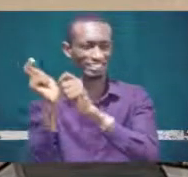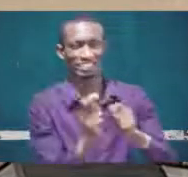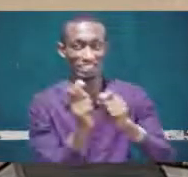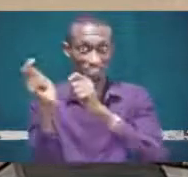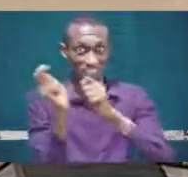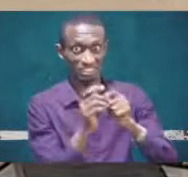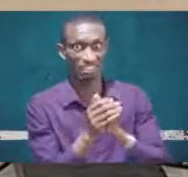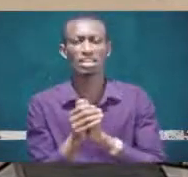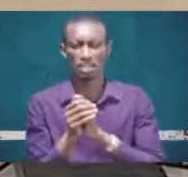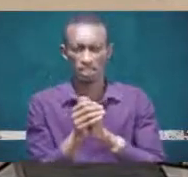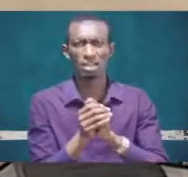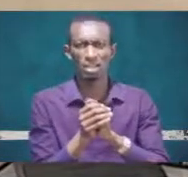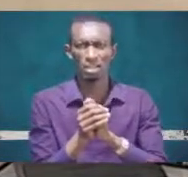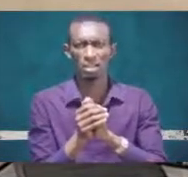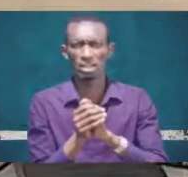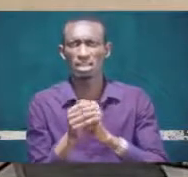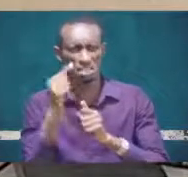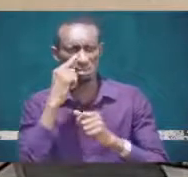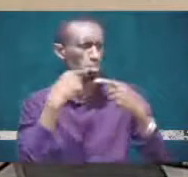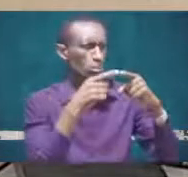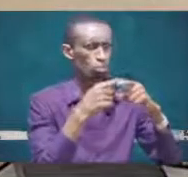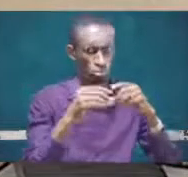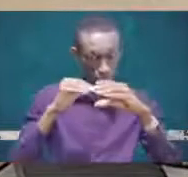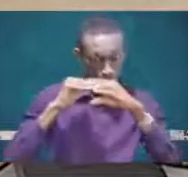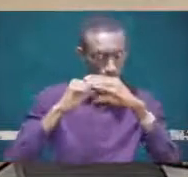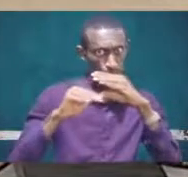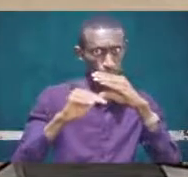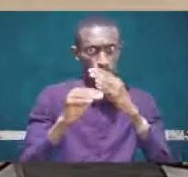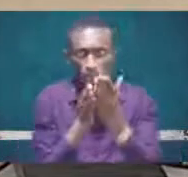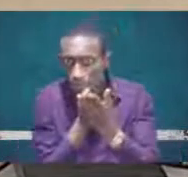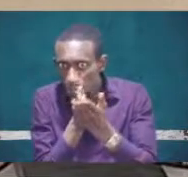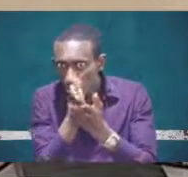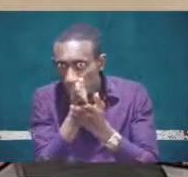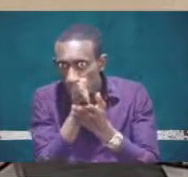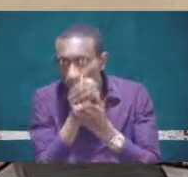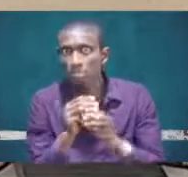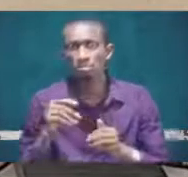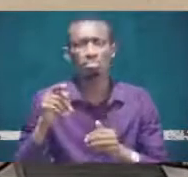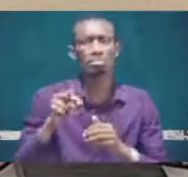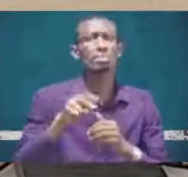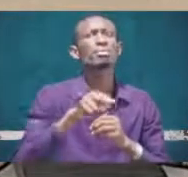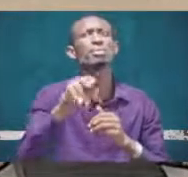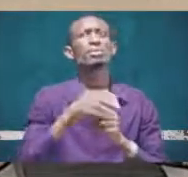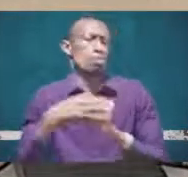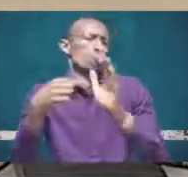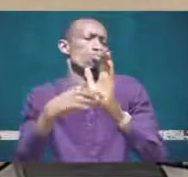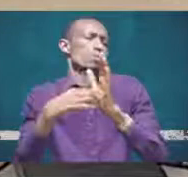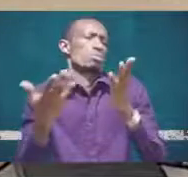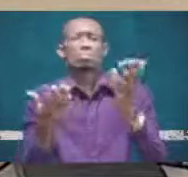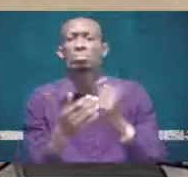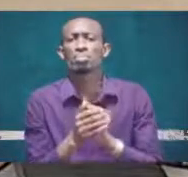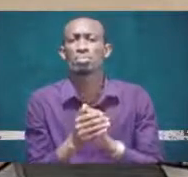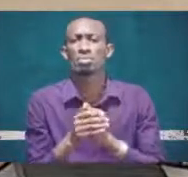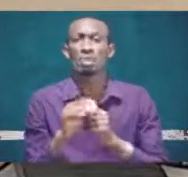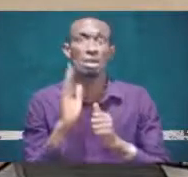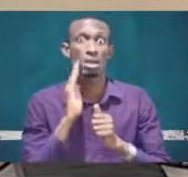produced pass. When we talk about exocrine glands, we can give examples. Let us say salivary gland, the one